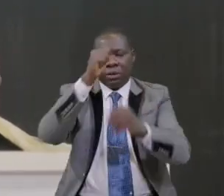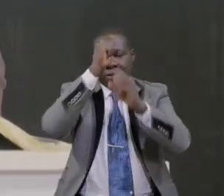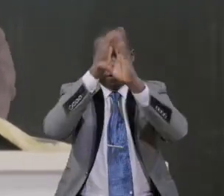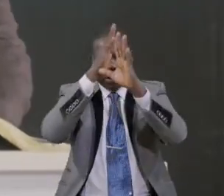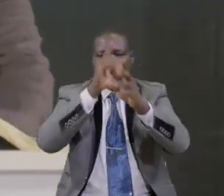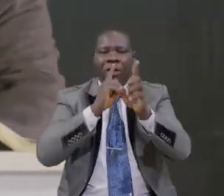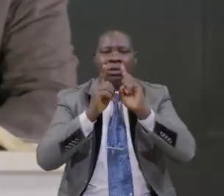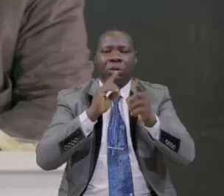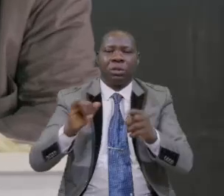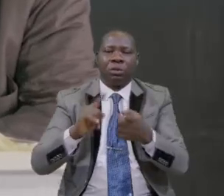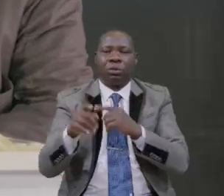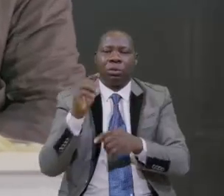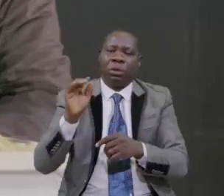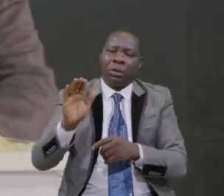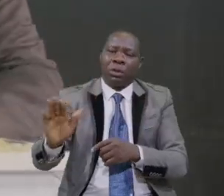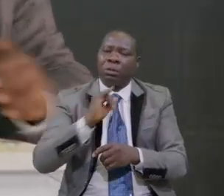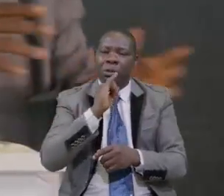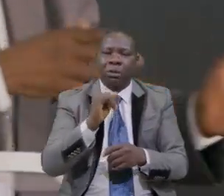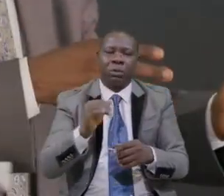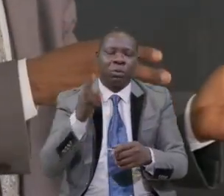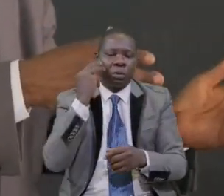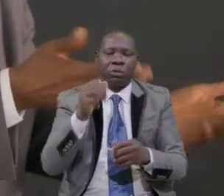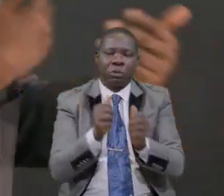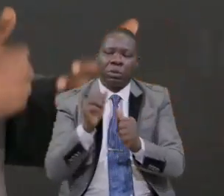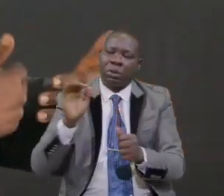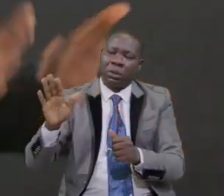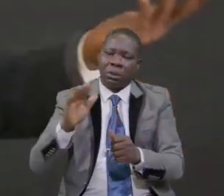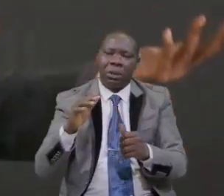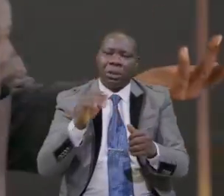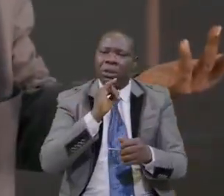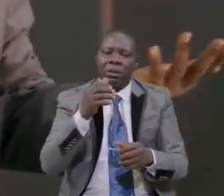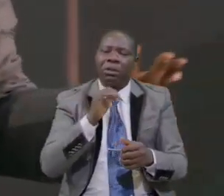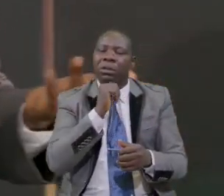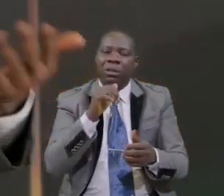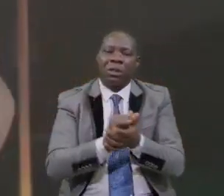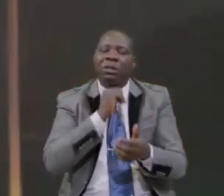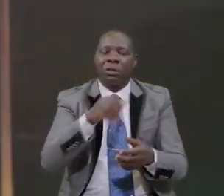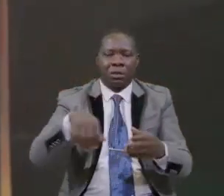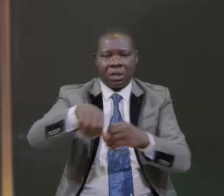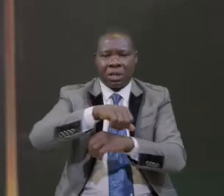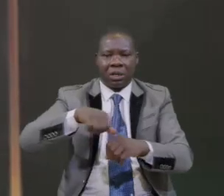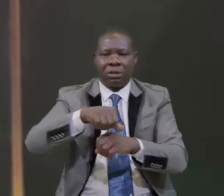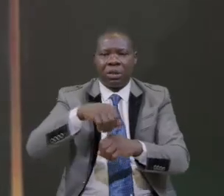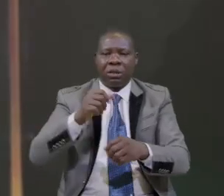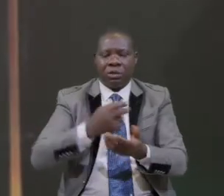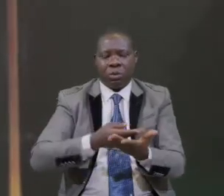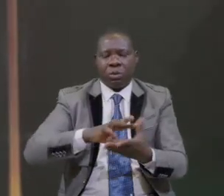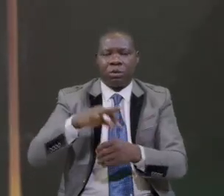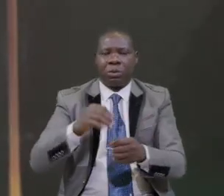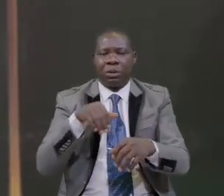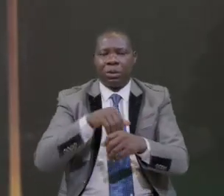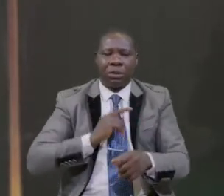him. Isn't that anointing? The Holy Spirit on us, anointing, and Christ